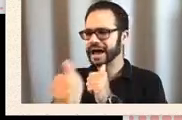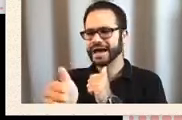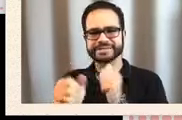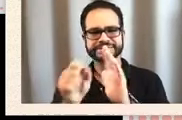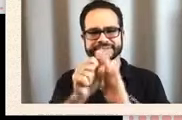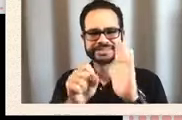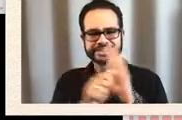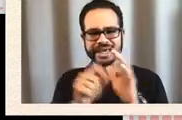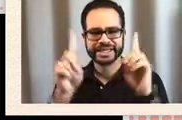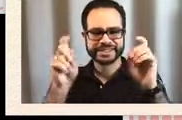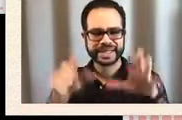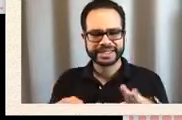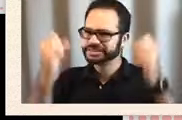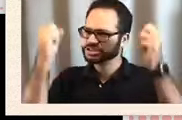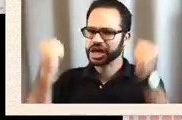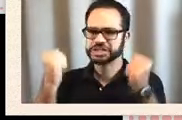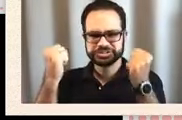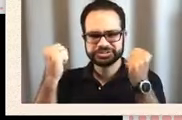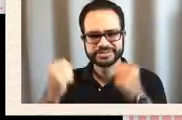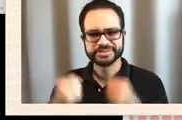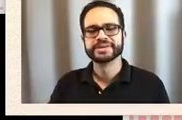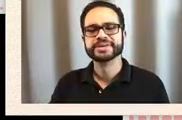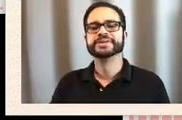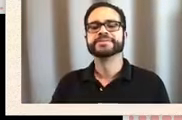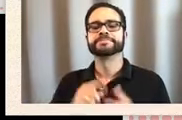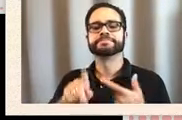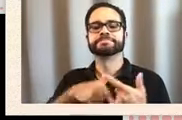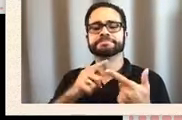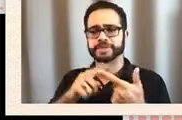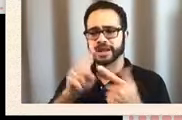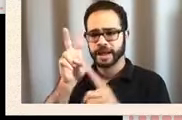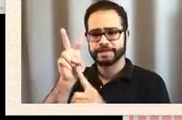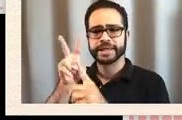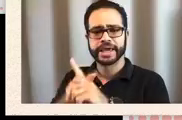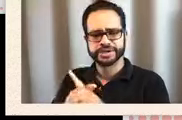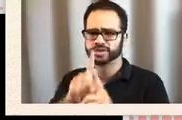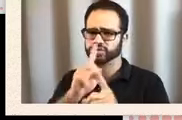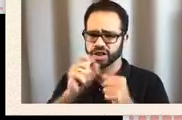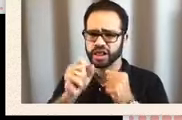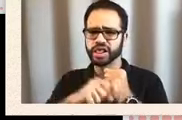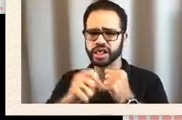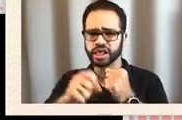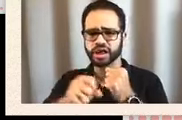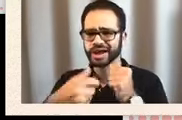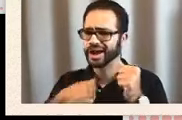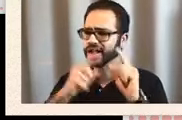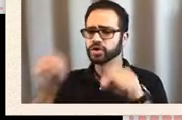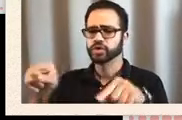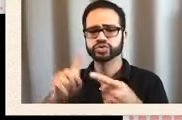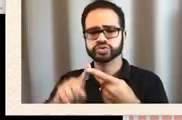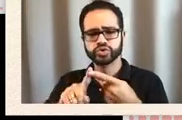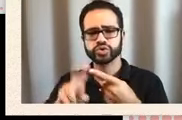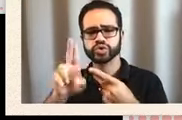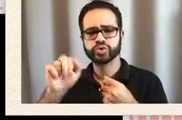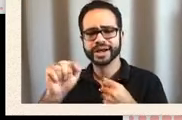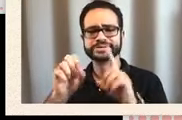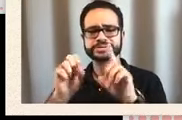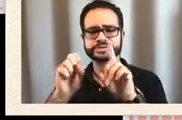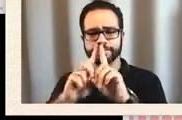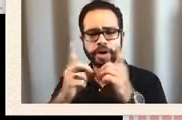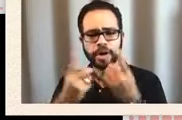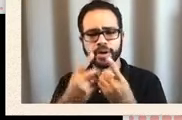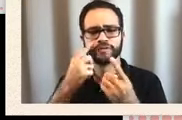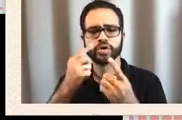then the application was pretty lengthy. I had to go to the U.S. Department of Agriculture out in West Palm Beach. And